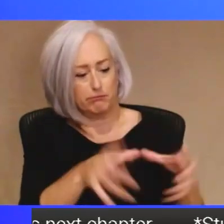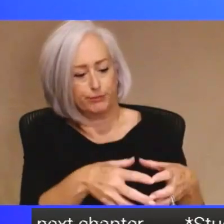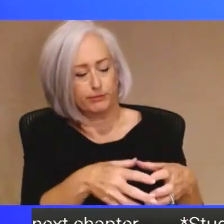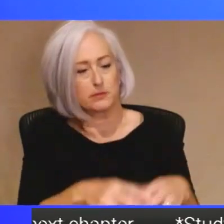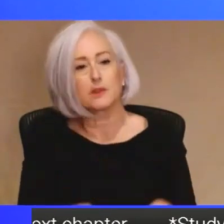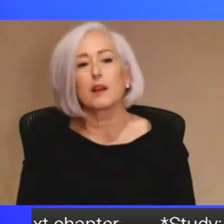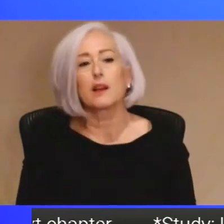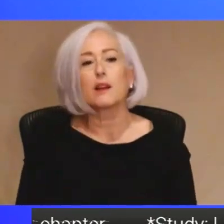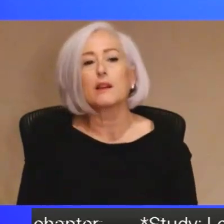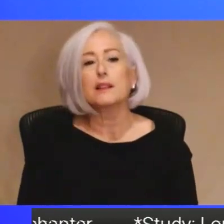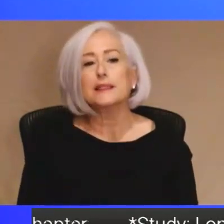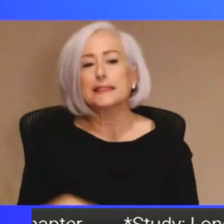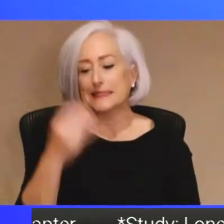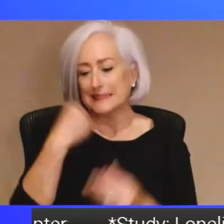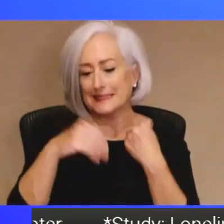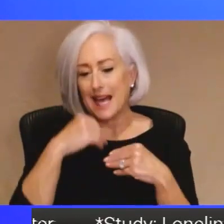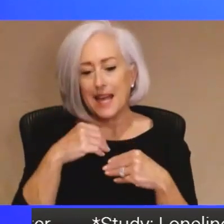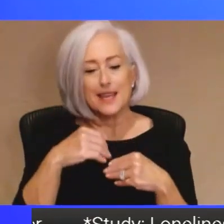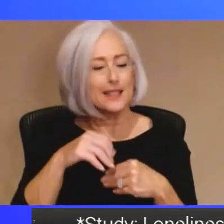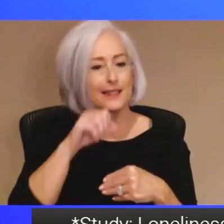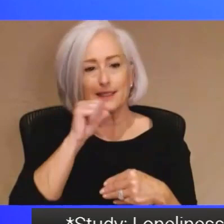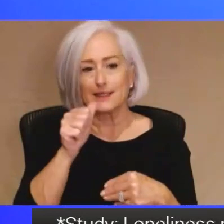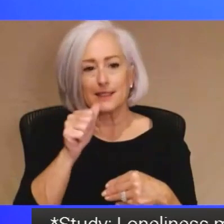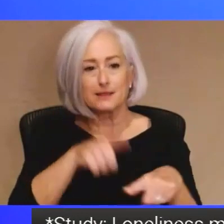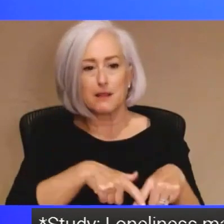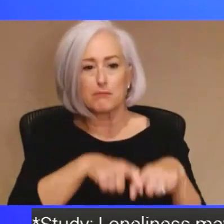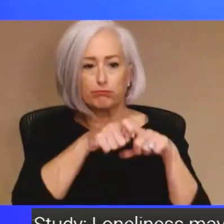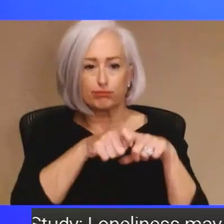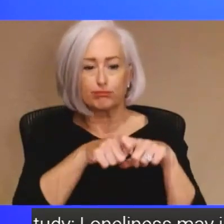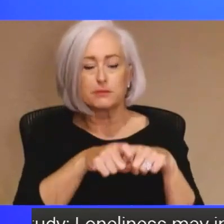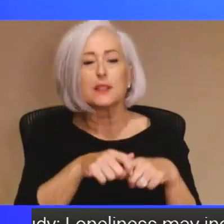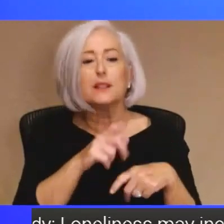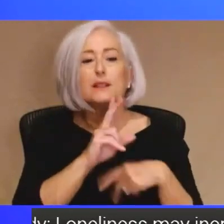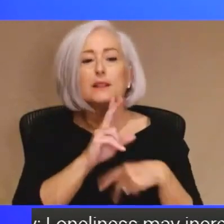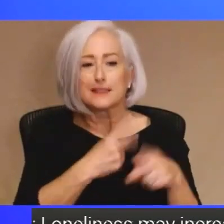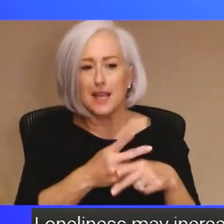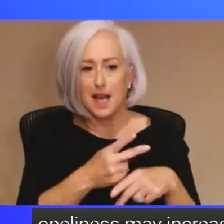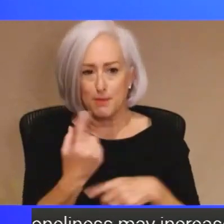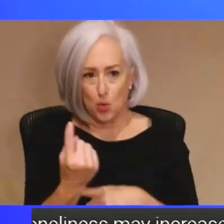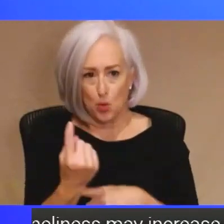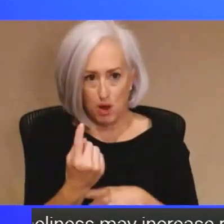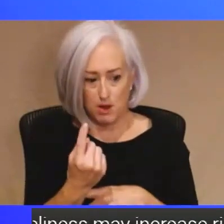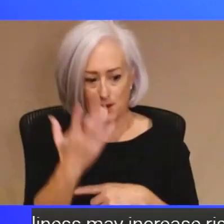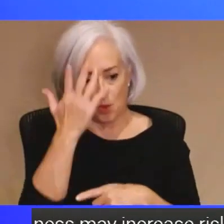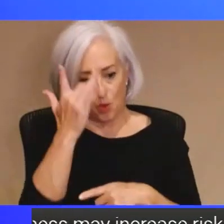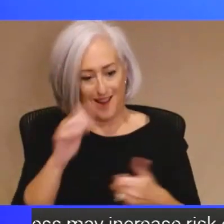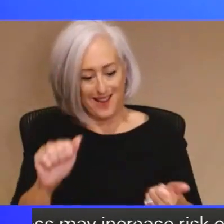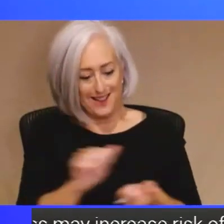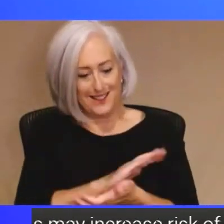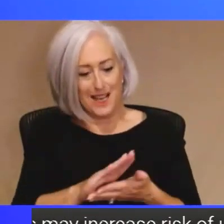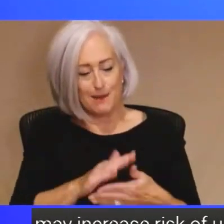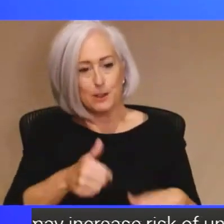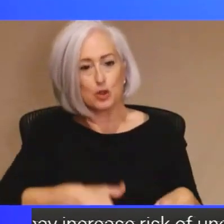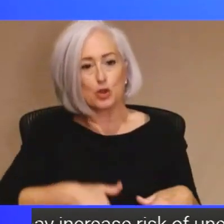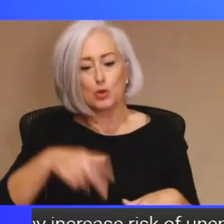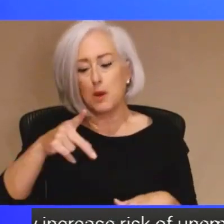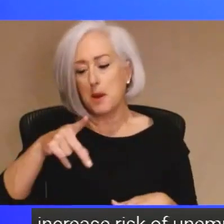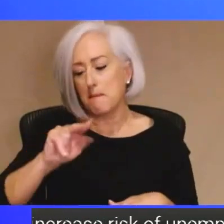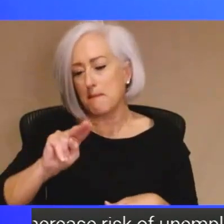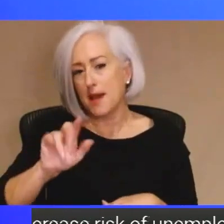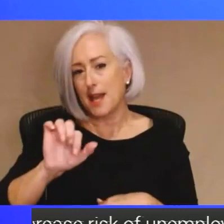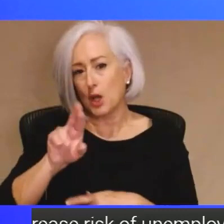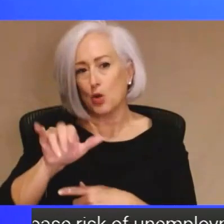diet does not reverse type 1 because by and large the damage that's done to the pancreas through the immune system has